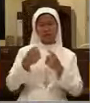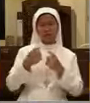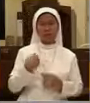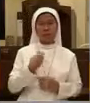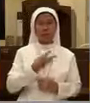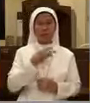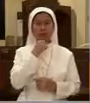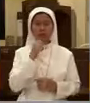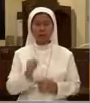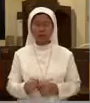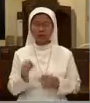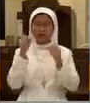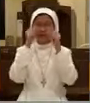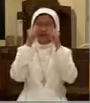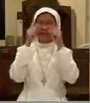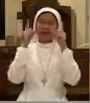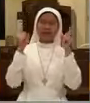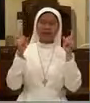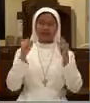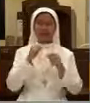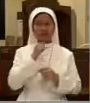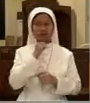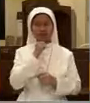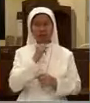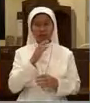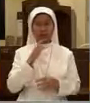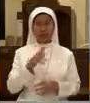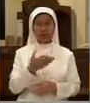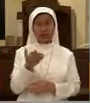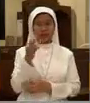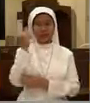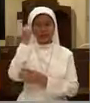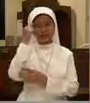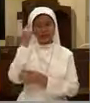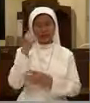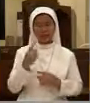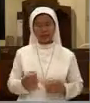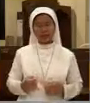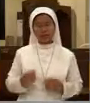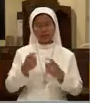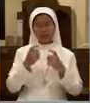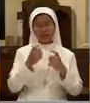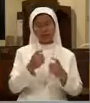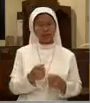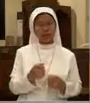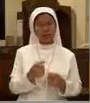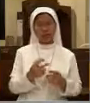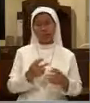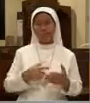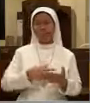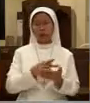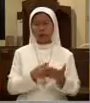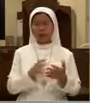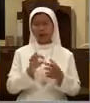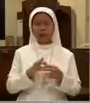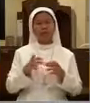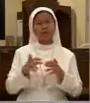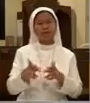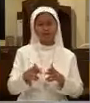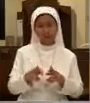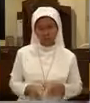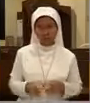surprised anymore. Di ba yung gifts, part of receiving and opening a gift